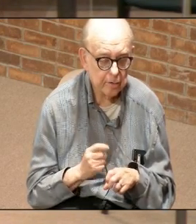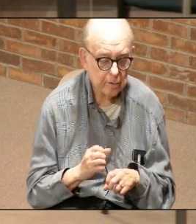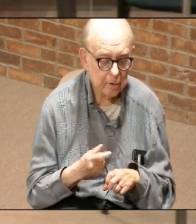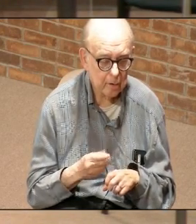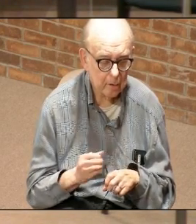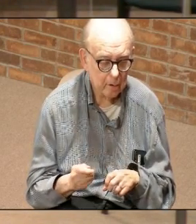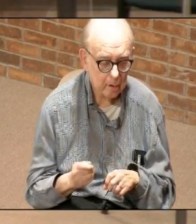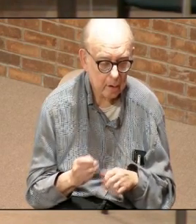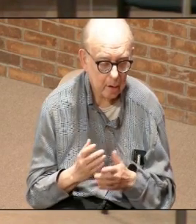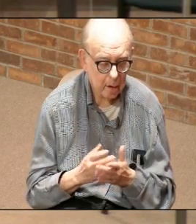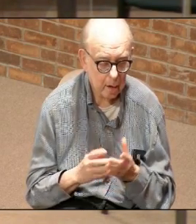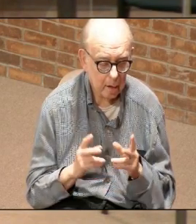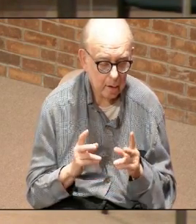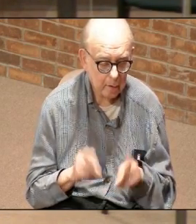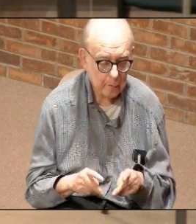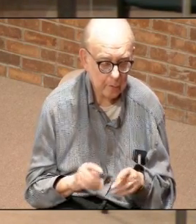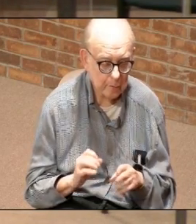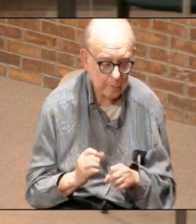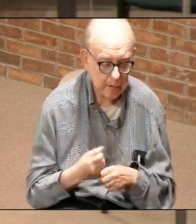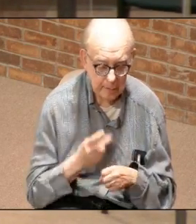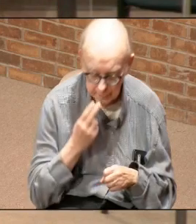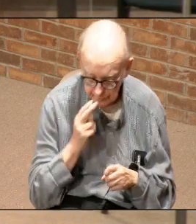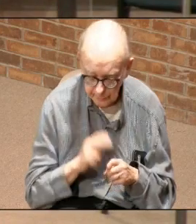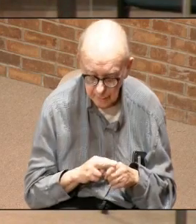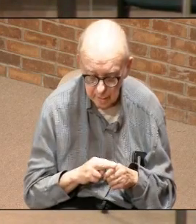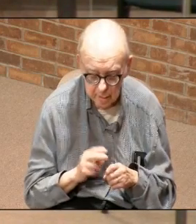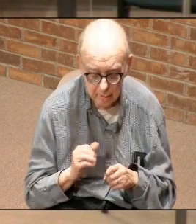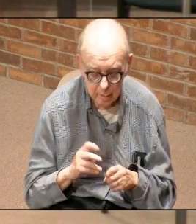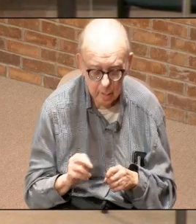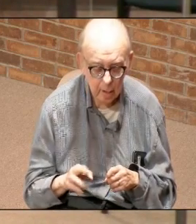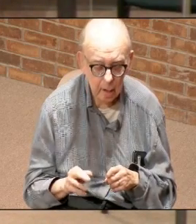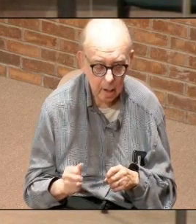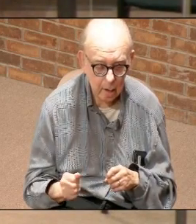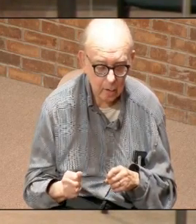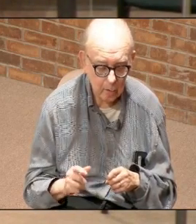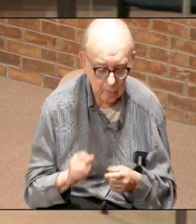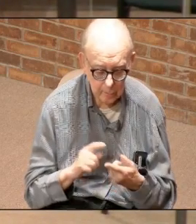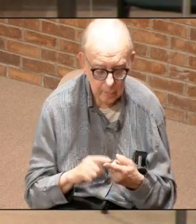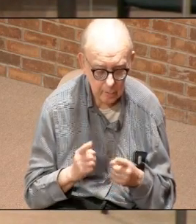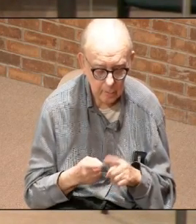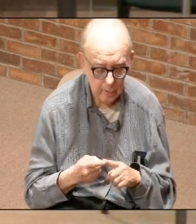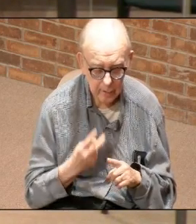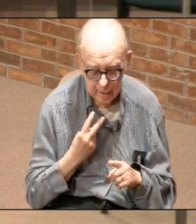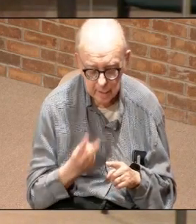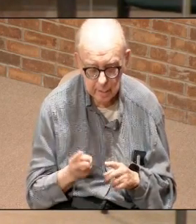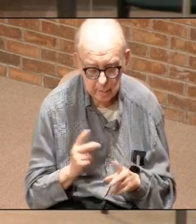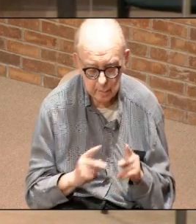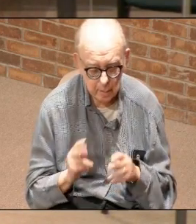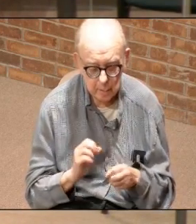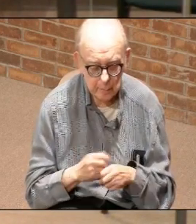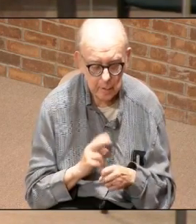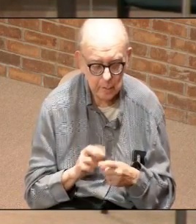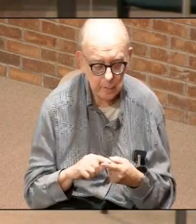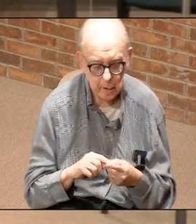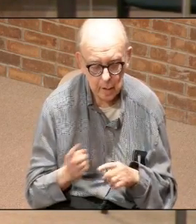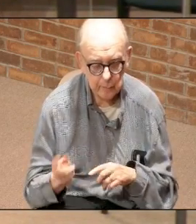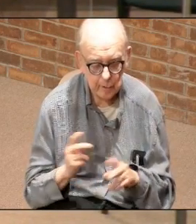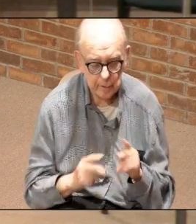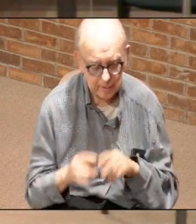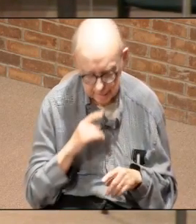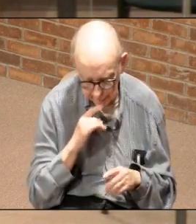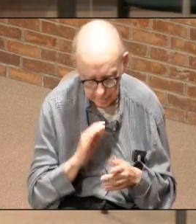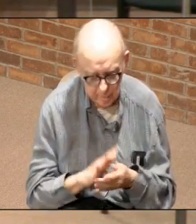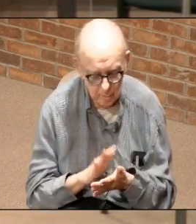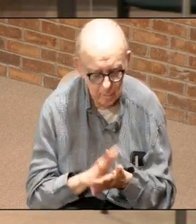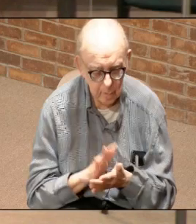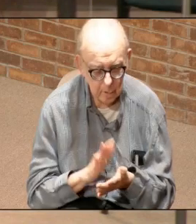So that when someone made fun of her, or a friend, or she saw people making fun of other kids in